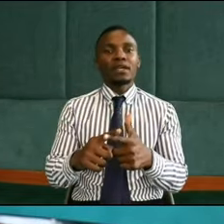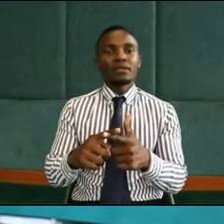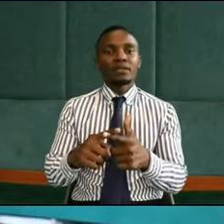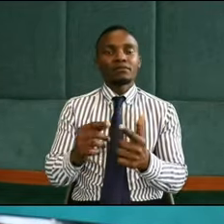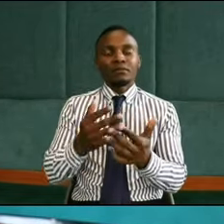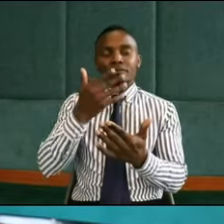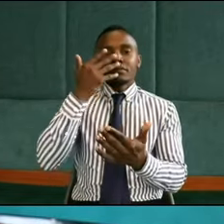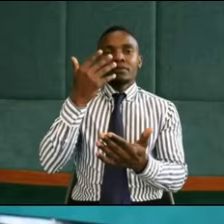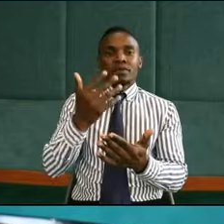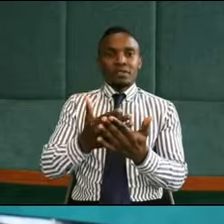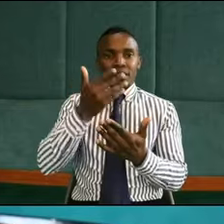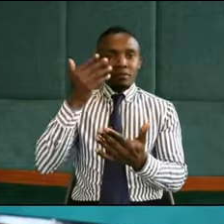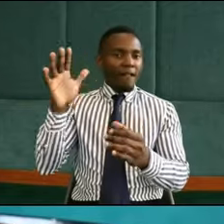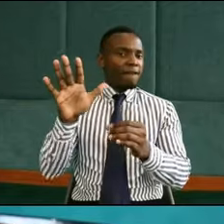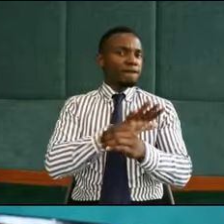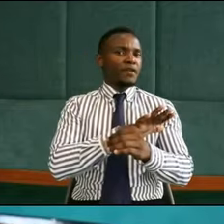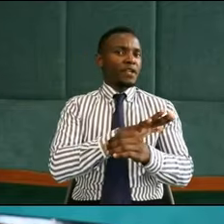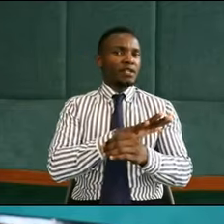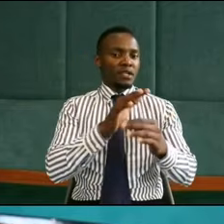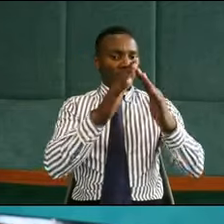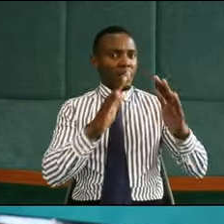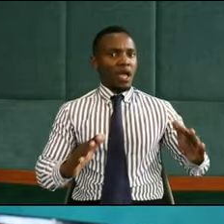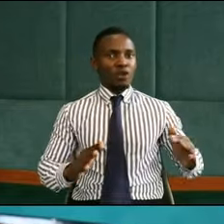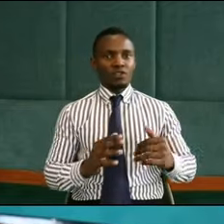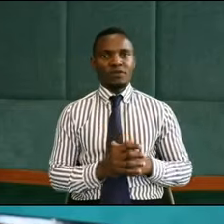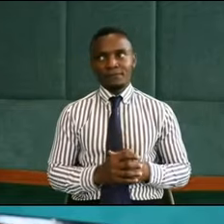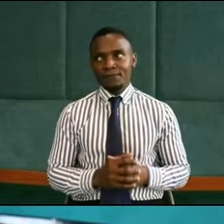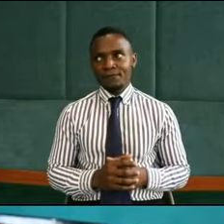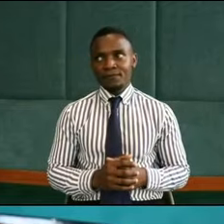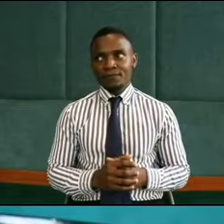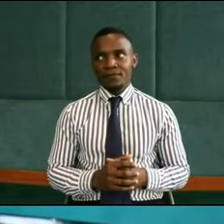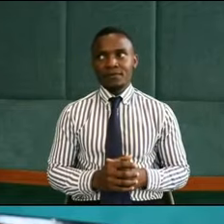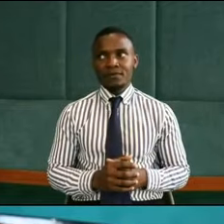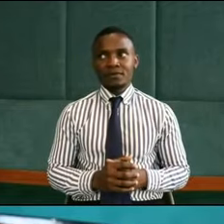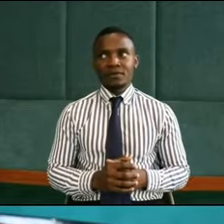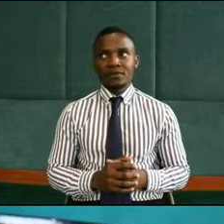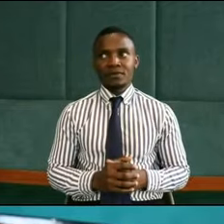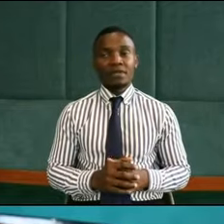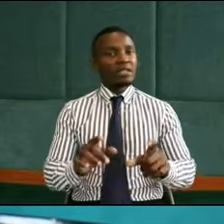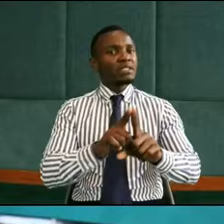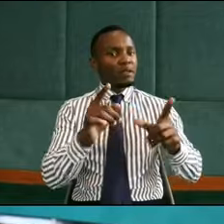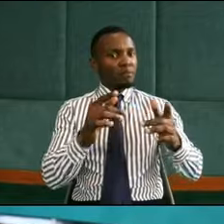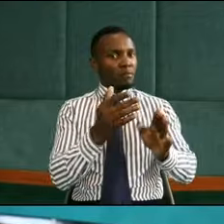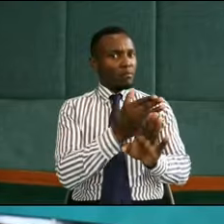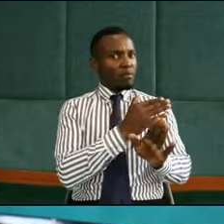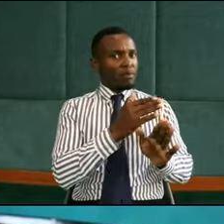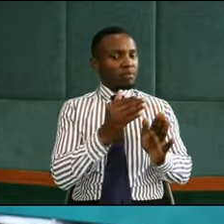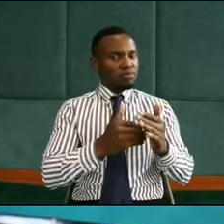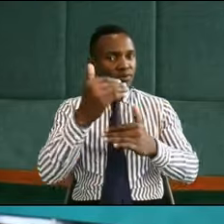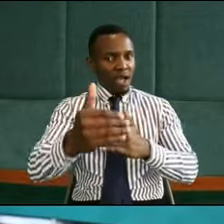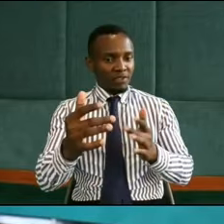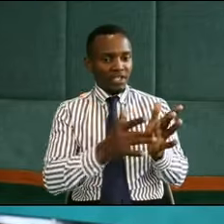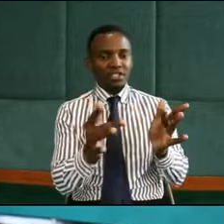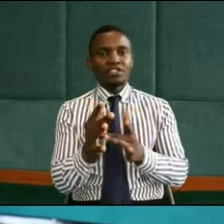the whole house. Christ was to die. His body was to be broken. He was